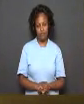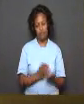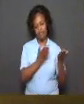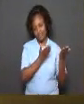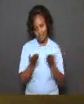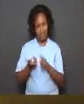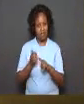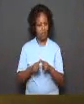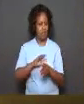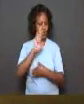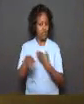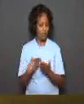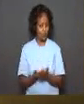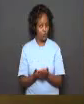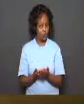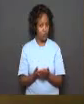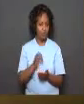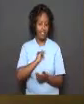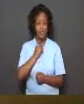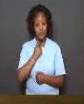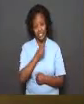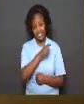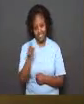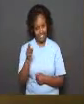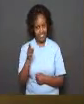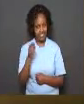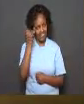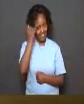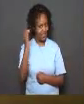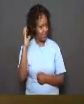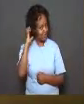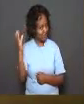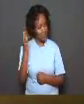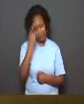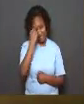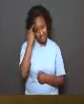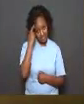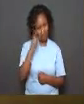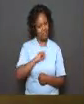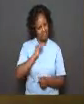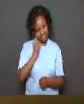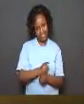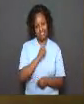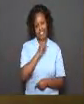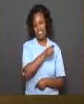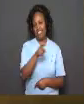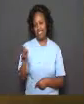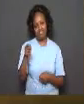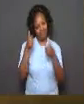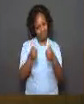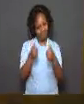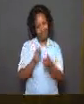Welcome back, everyone. I wish I could hear your ideas because I am sure they are